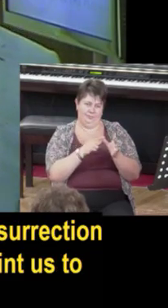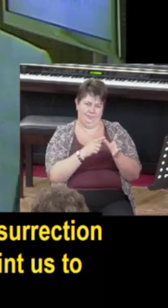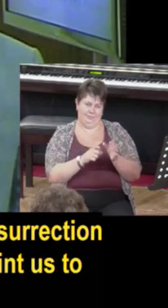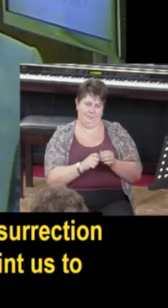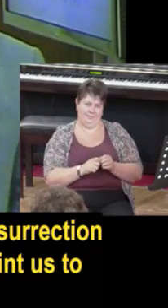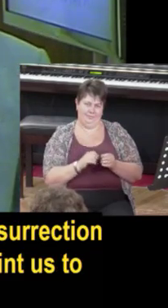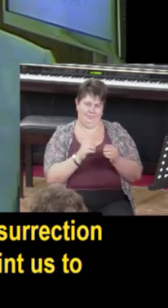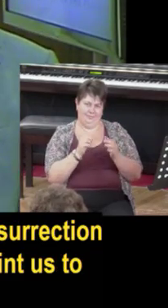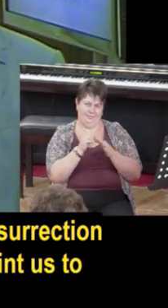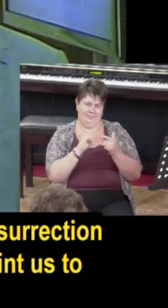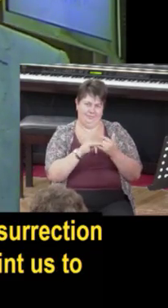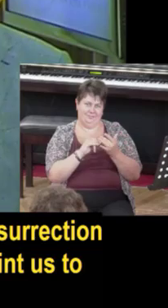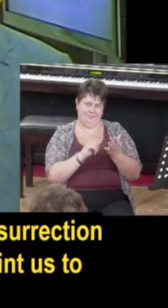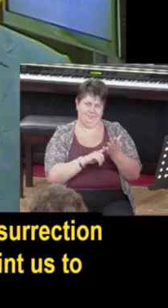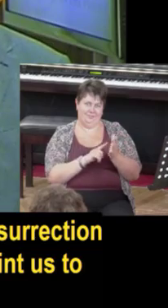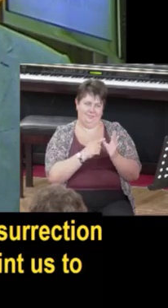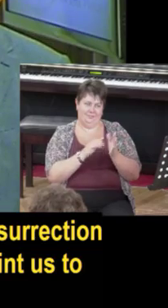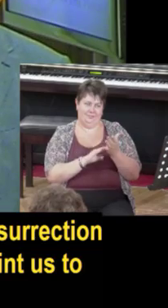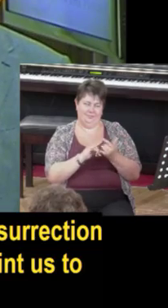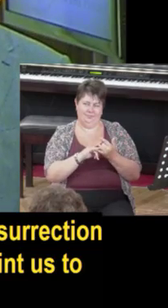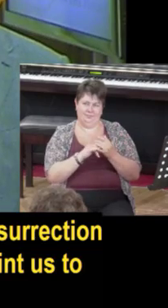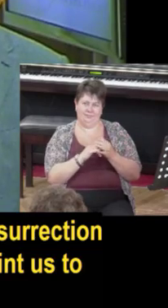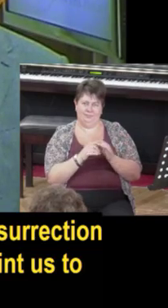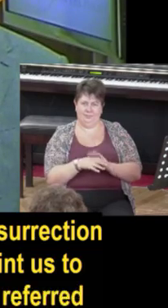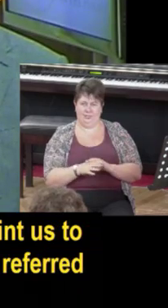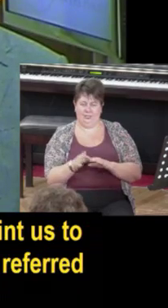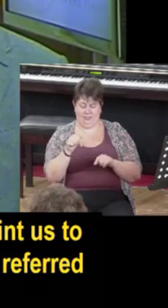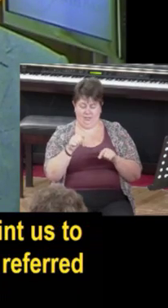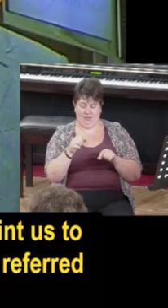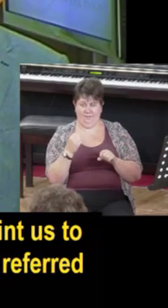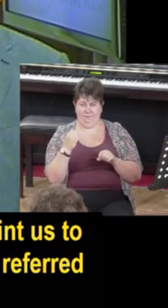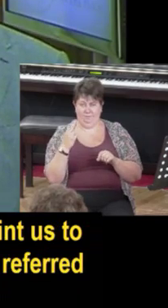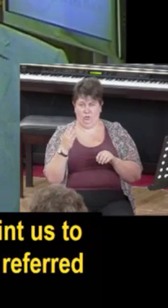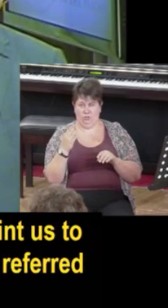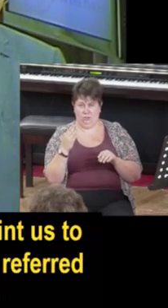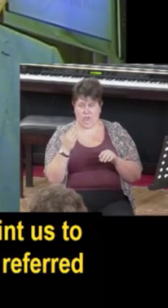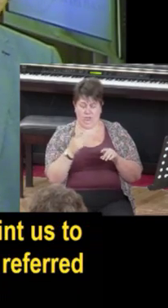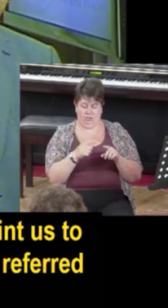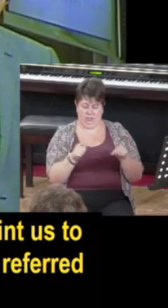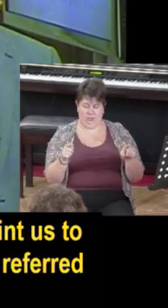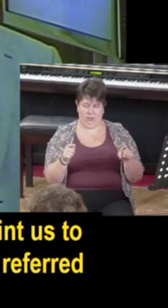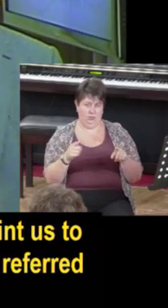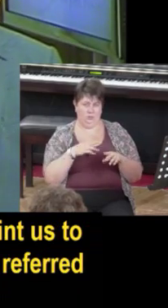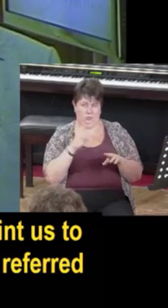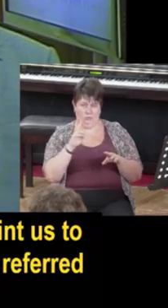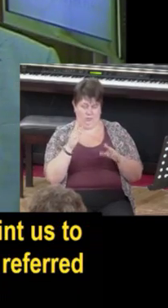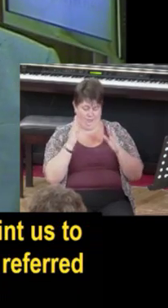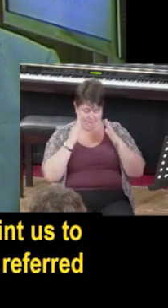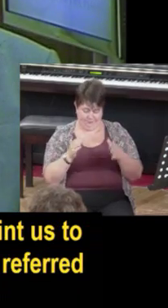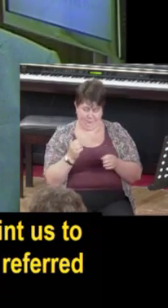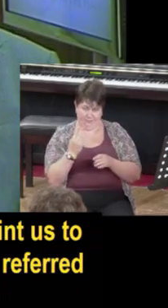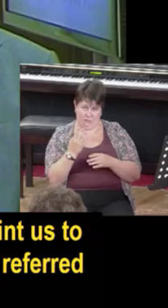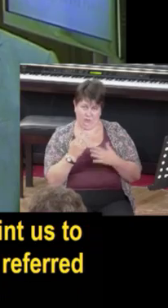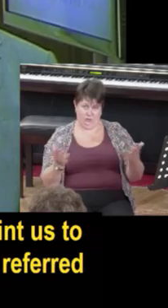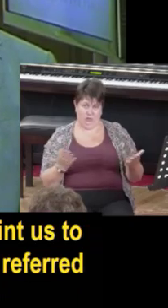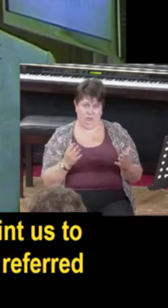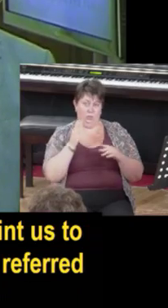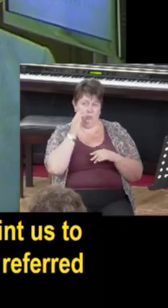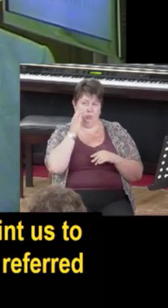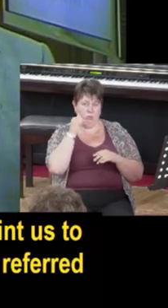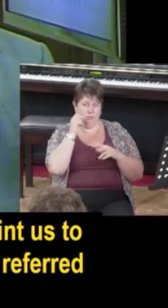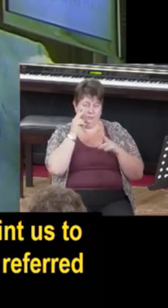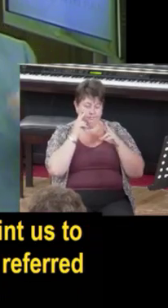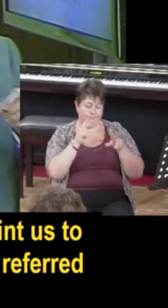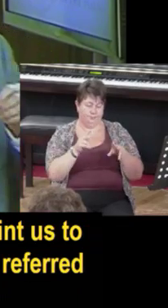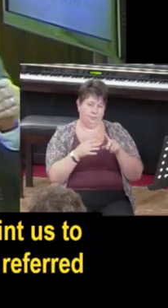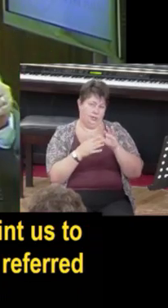14 of those out of the 150 that we have. We're not going to study all 14, but we are going to look at four of them.